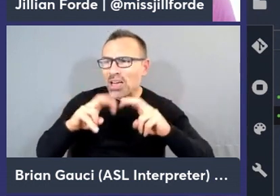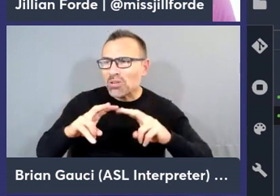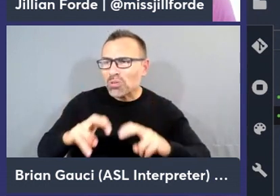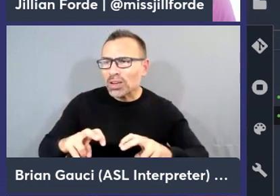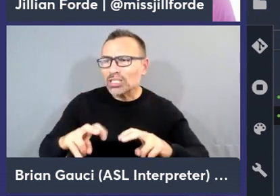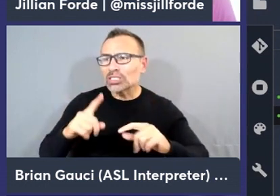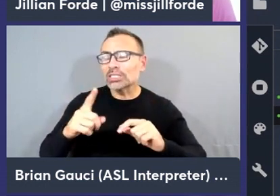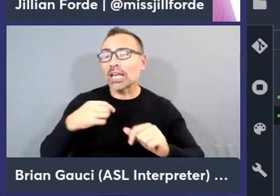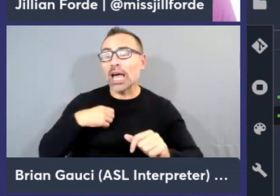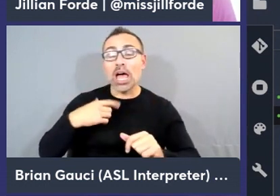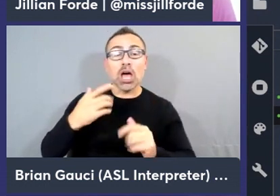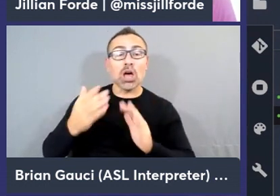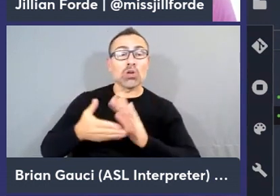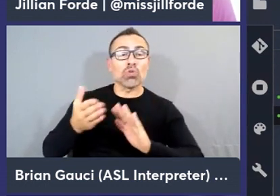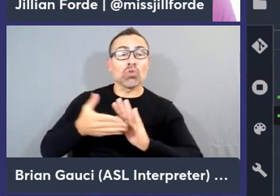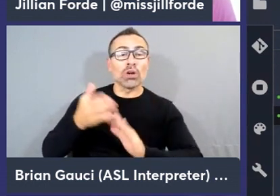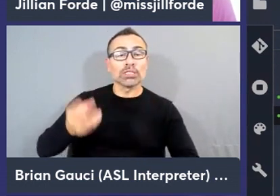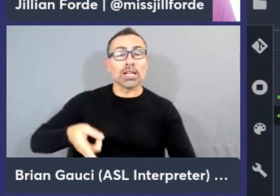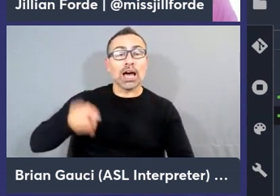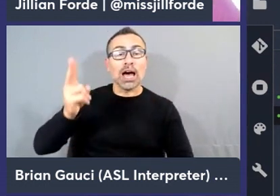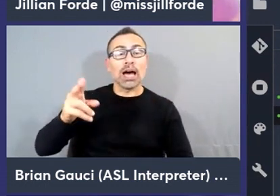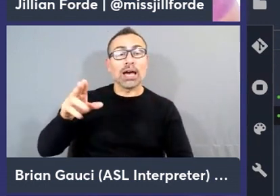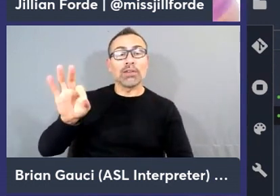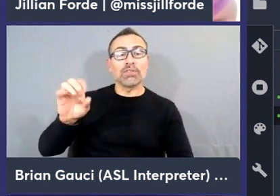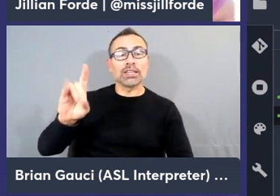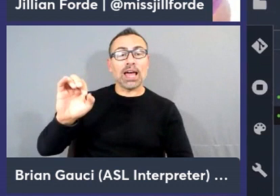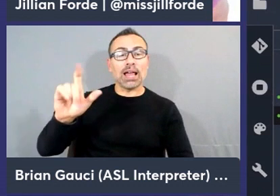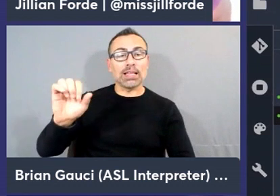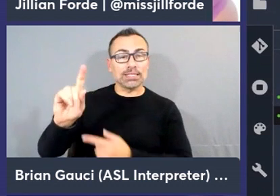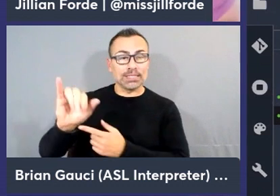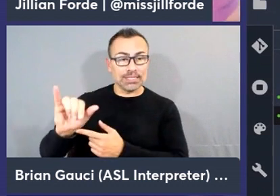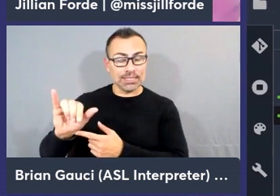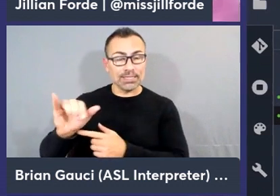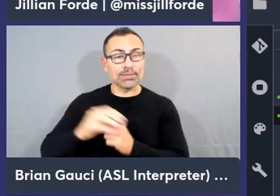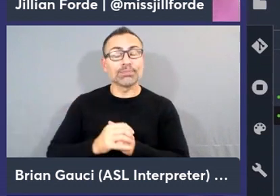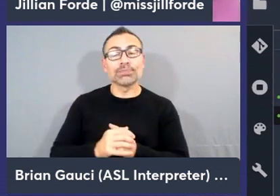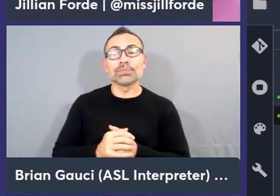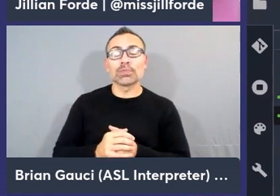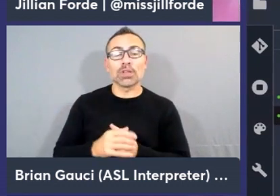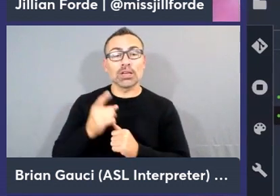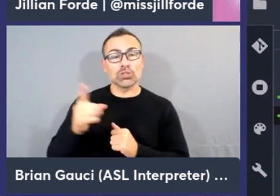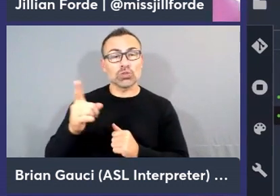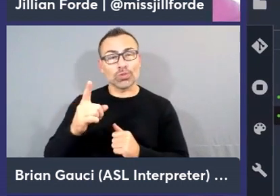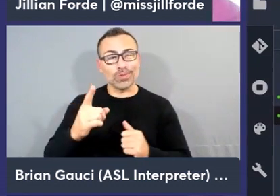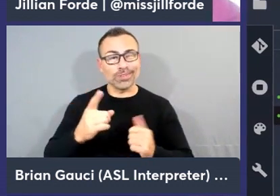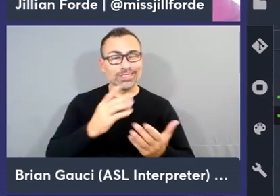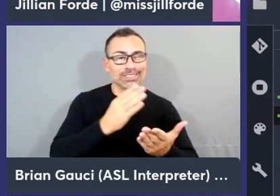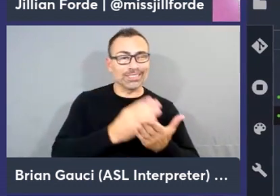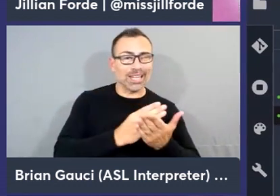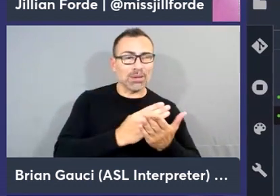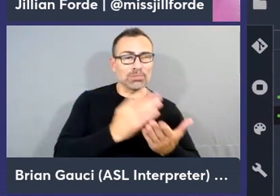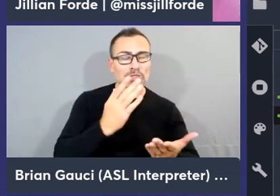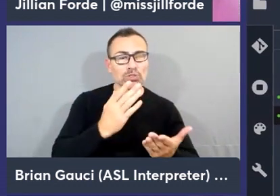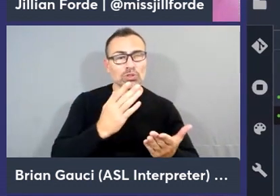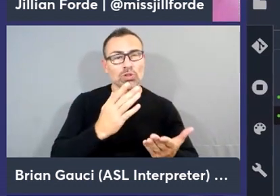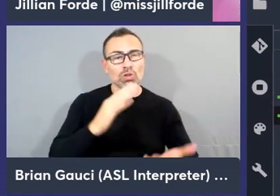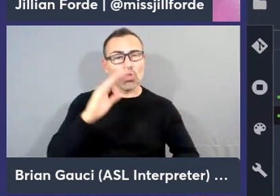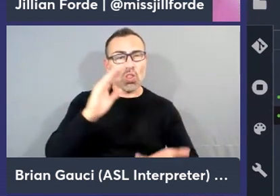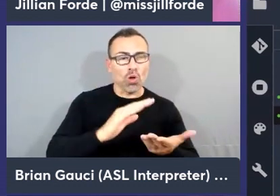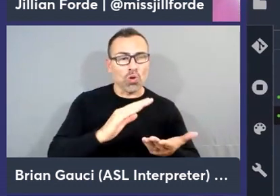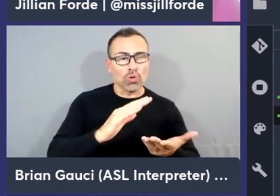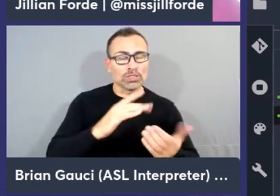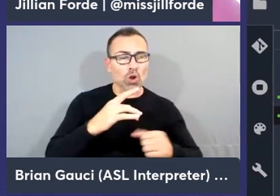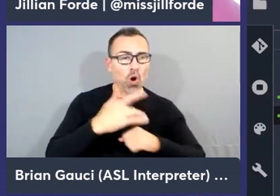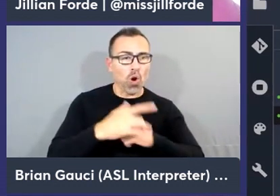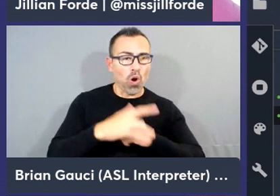fidelity evaluations to completion while stopping the low fidelity ones early. So the low fidelity evaluations will be stopped